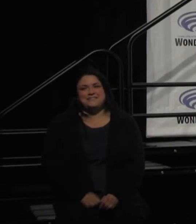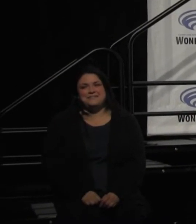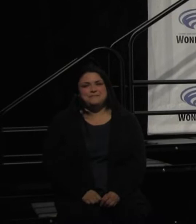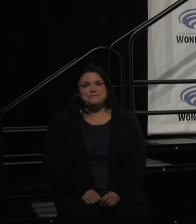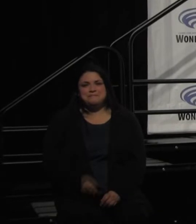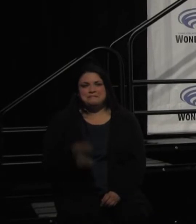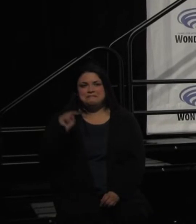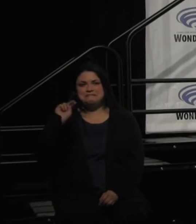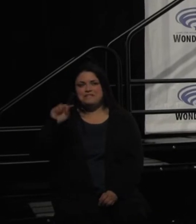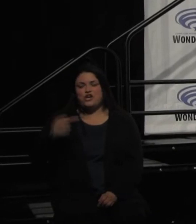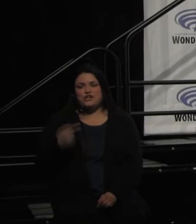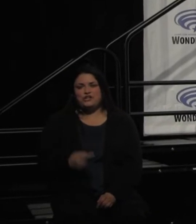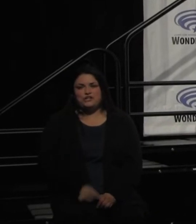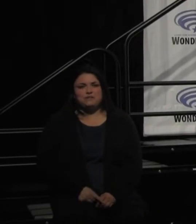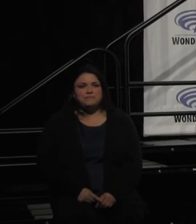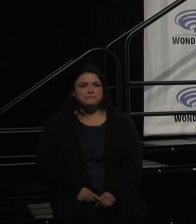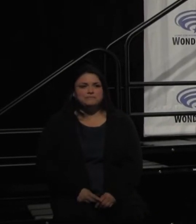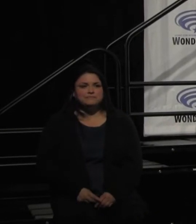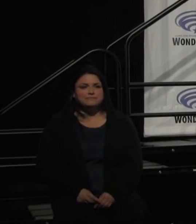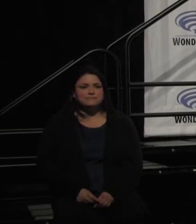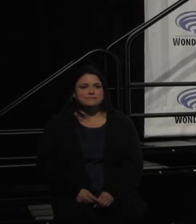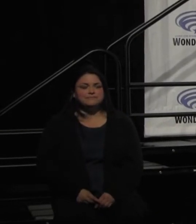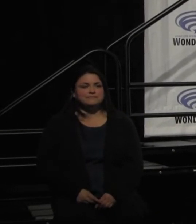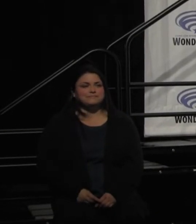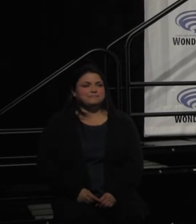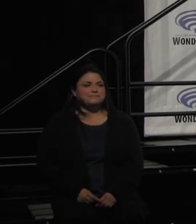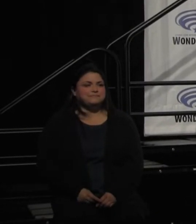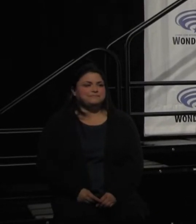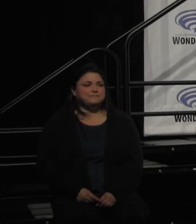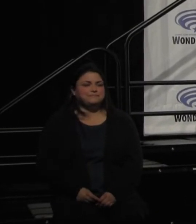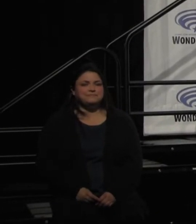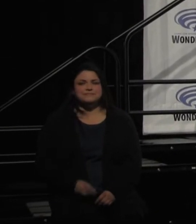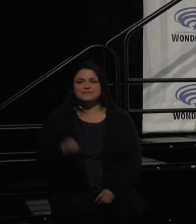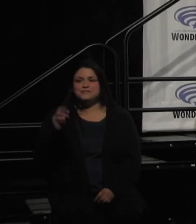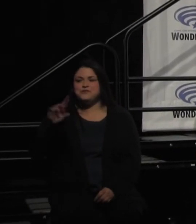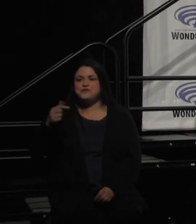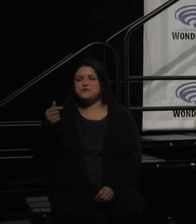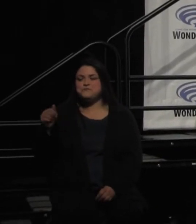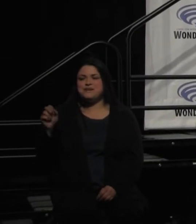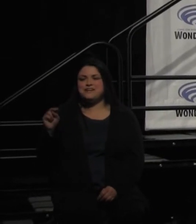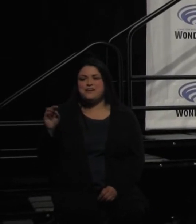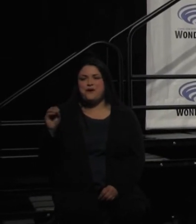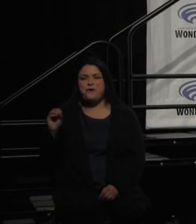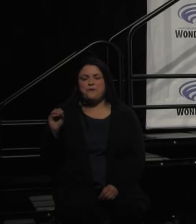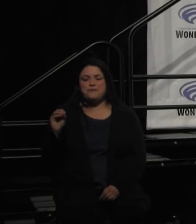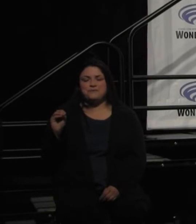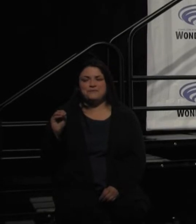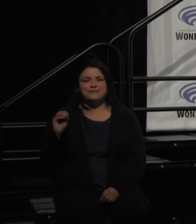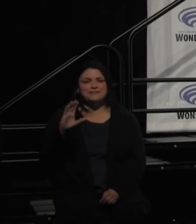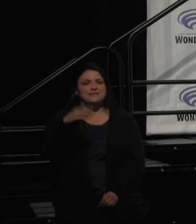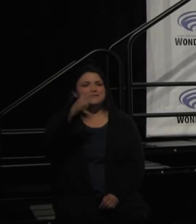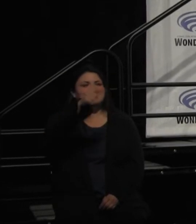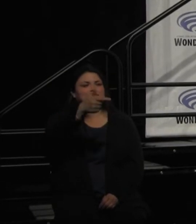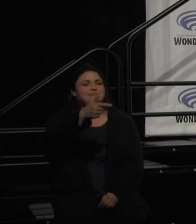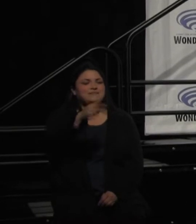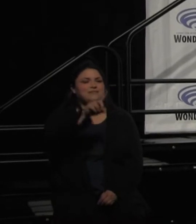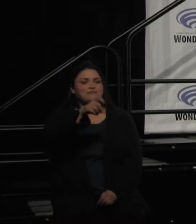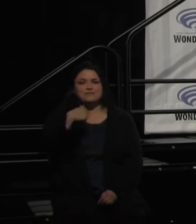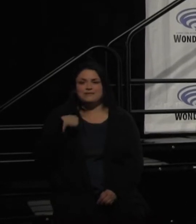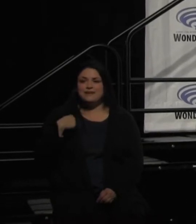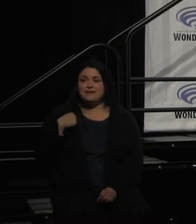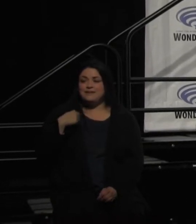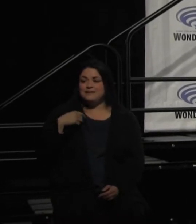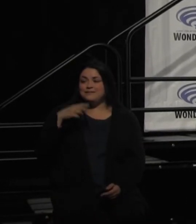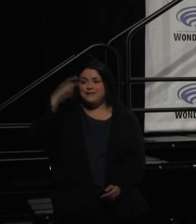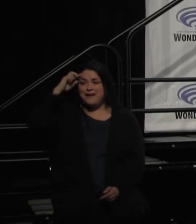That's not good, I don't think. Pink moss, yeah. It was oregano. Hey, we'll go to the next one. I got high with Hillary